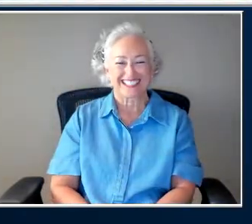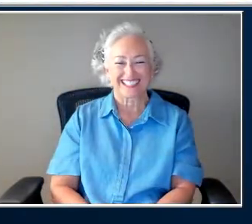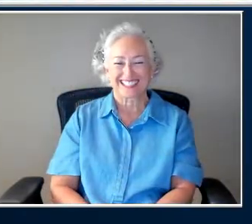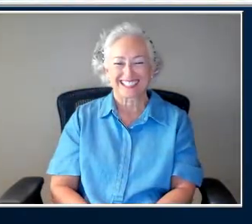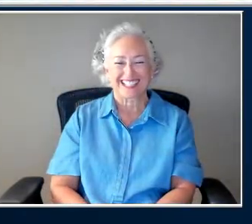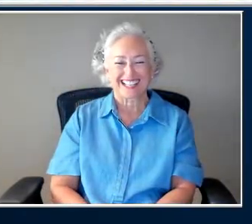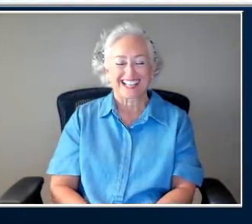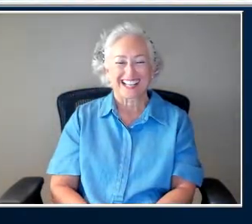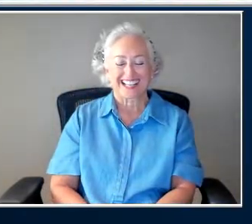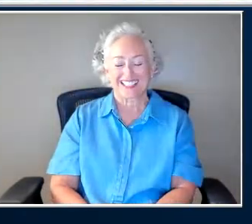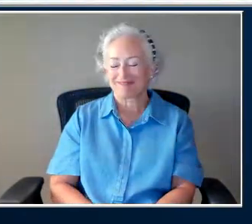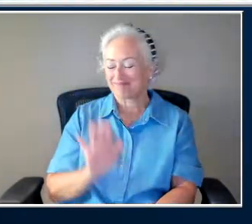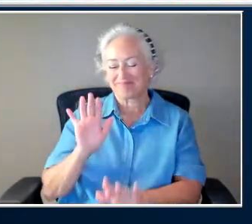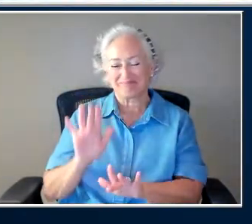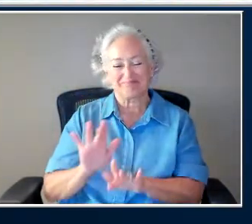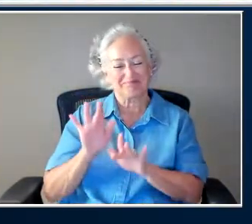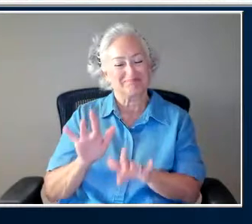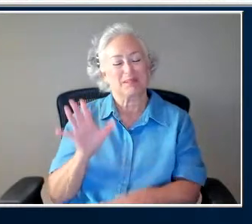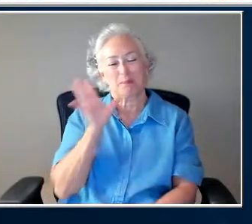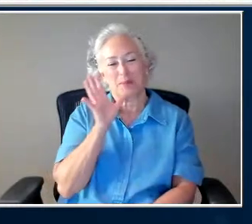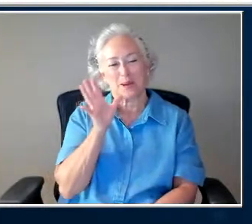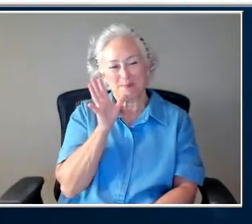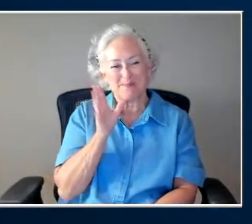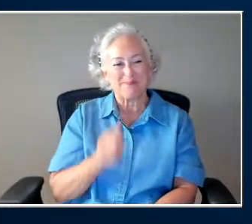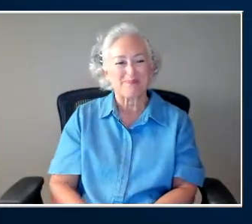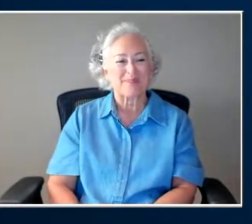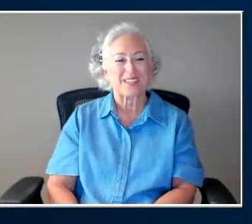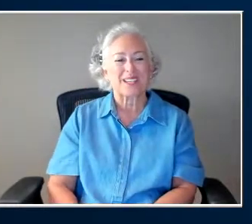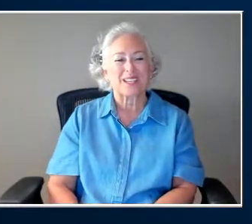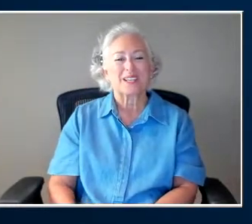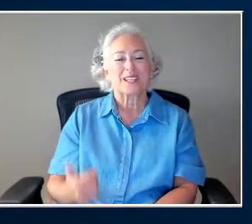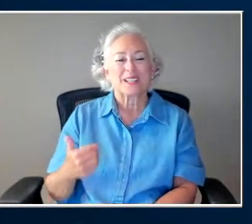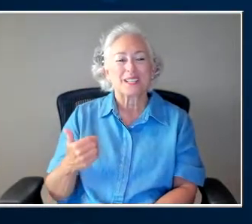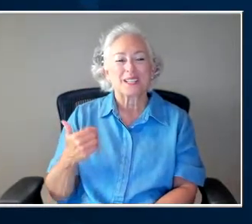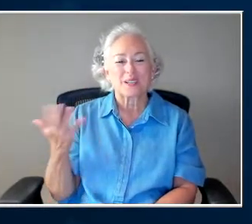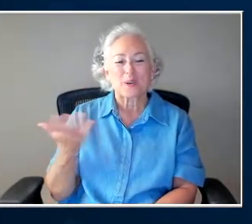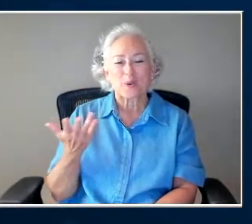Poor mom. We do have some great video. What's that?